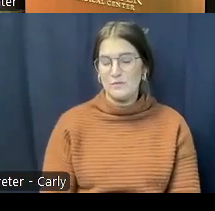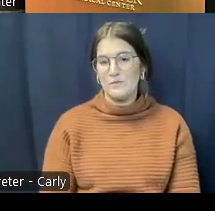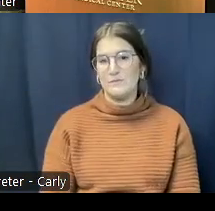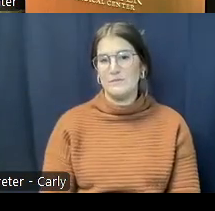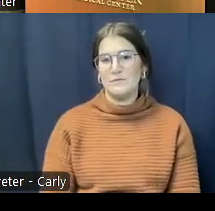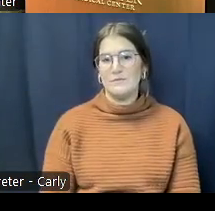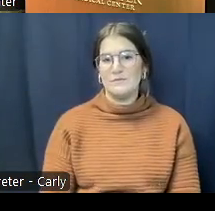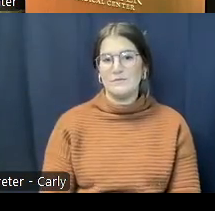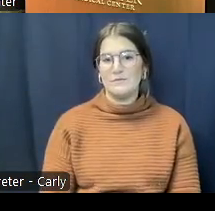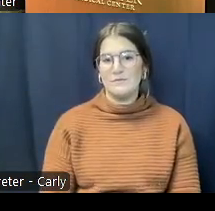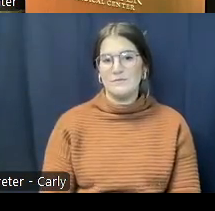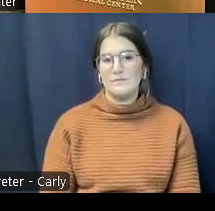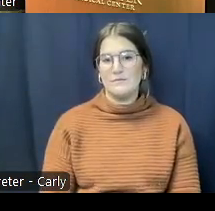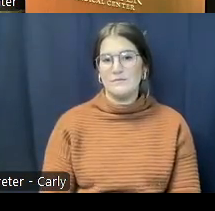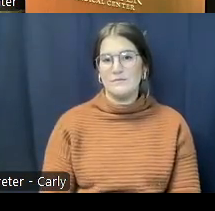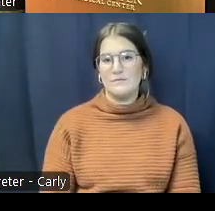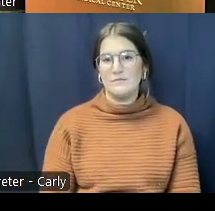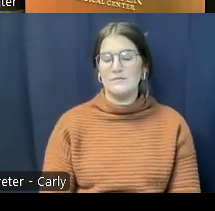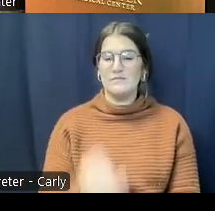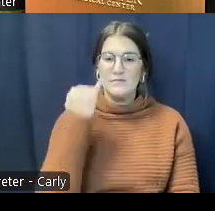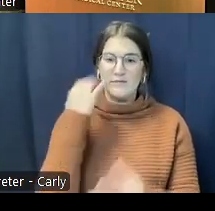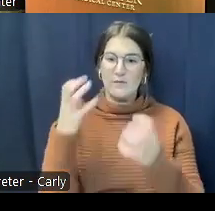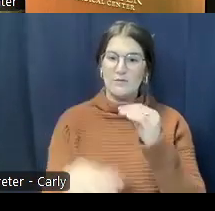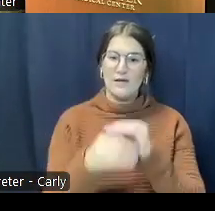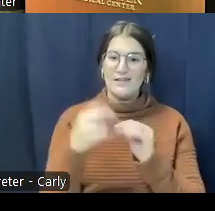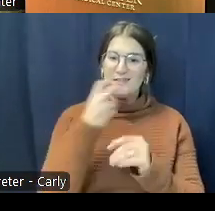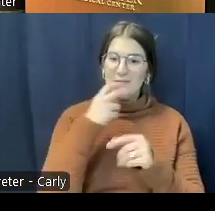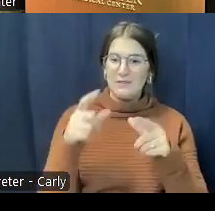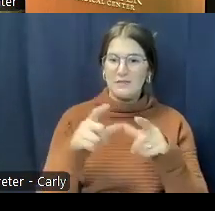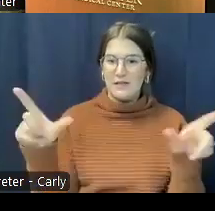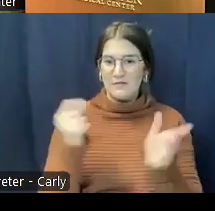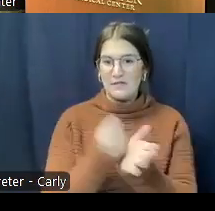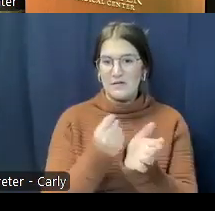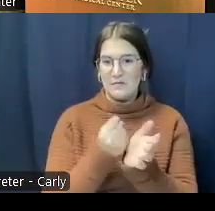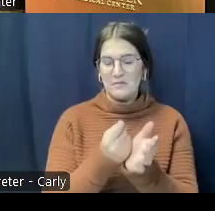disorders, then you also want to add speech and language therapy to that roster.